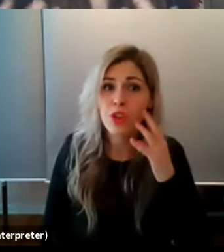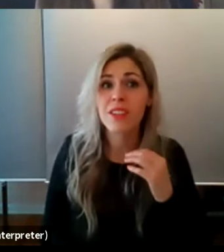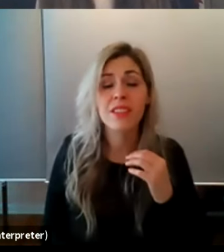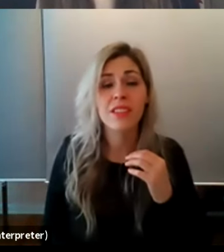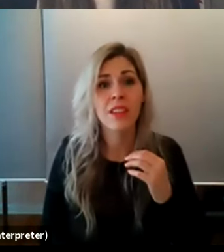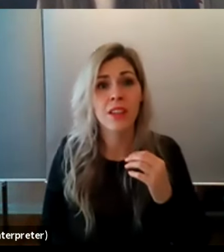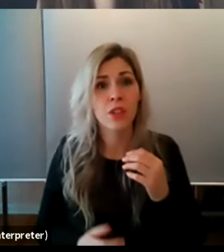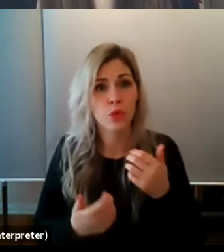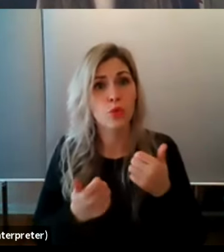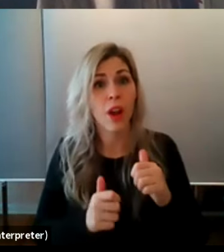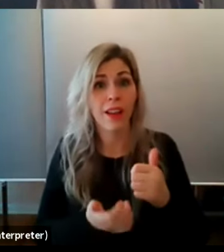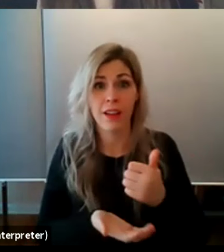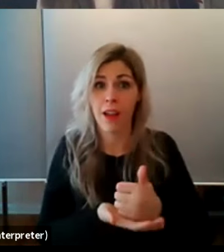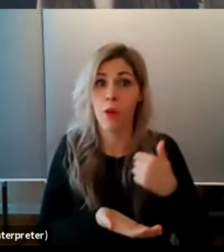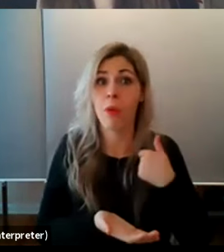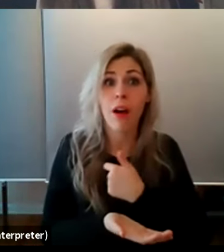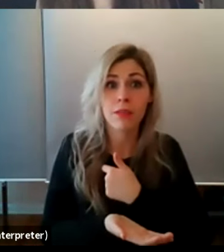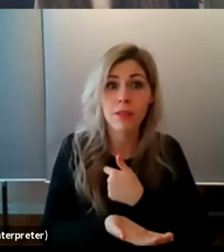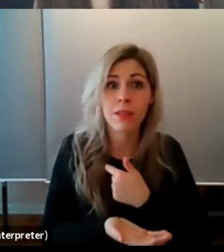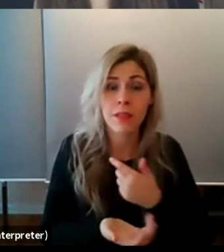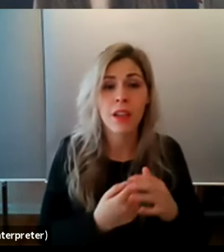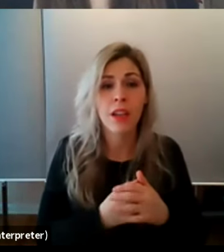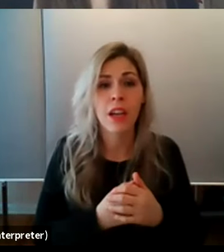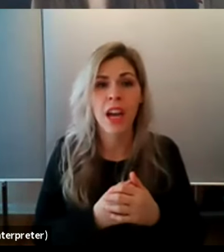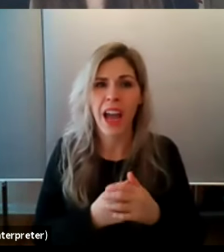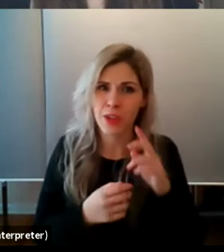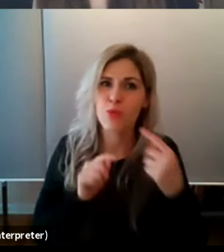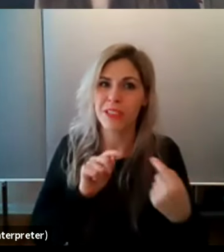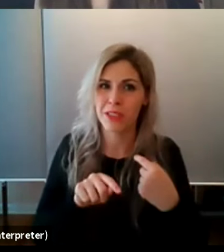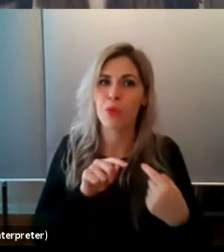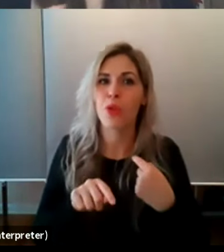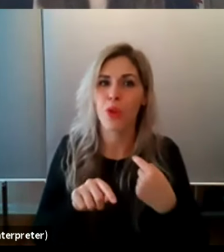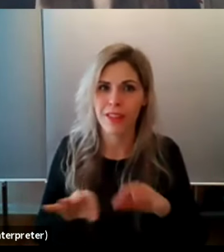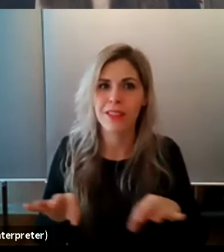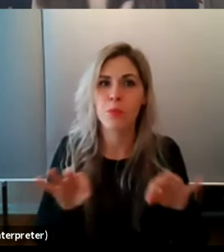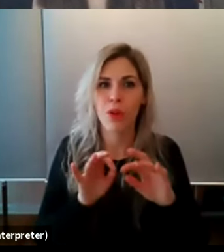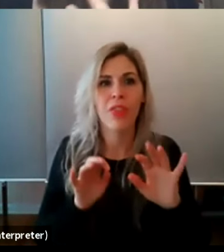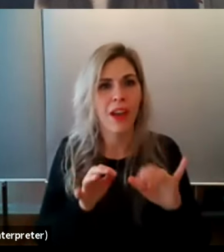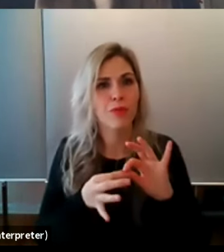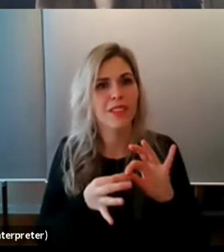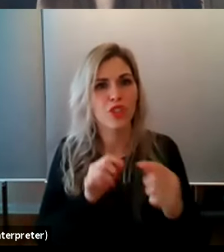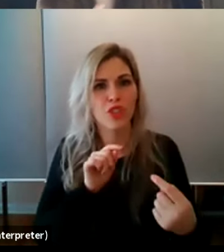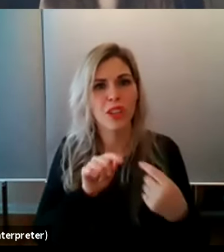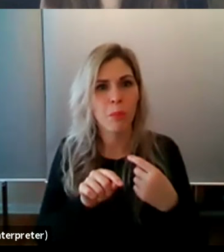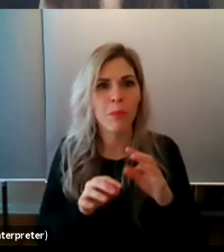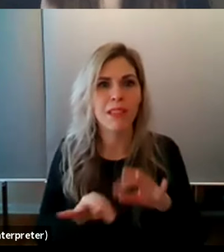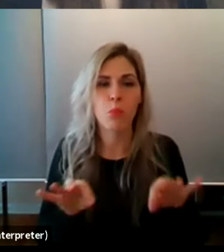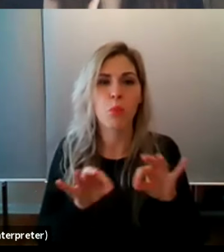And in reciprocal, I think it's really important for us to really take this reciprocal